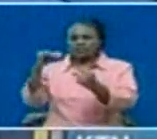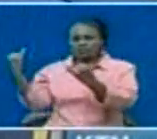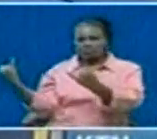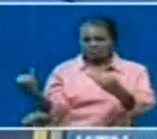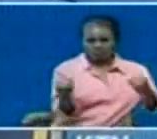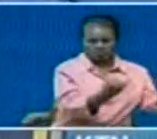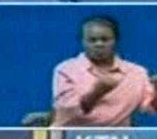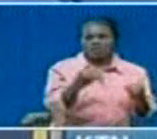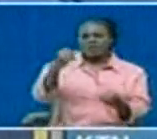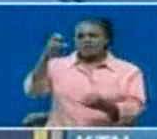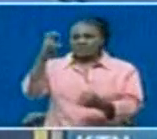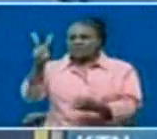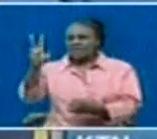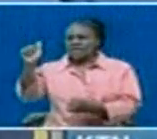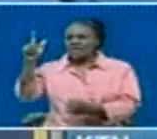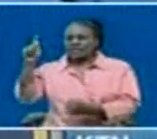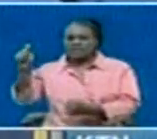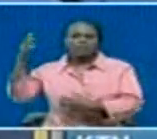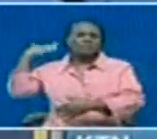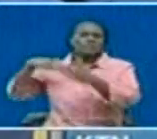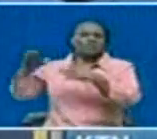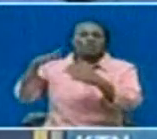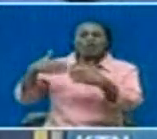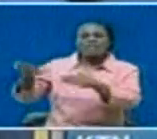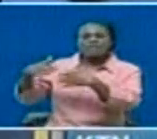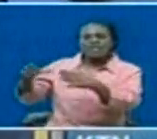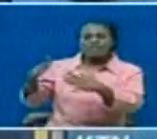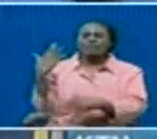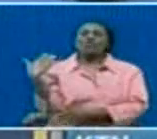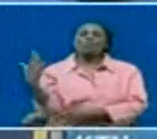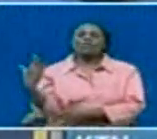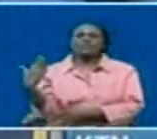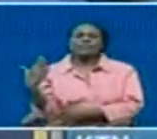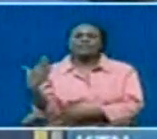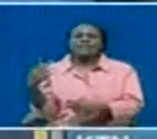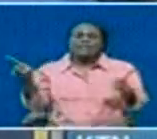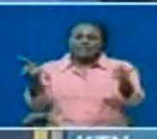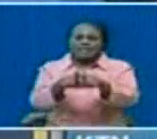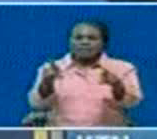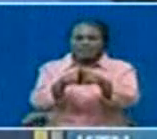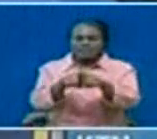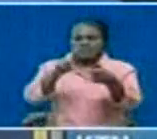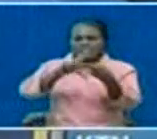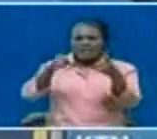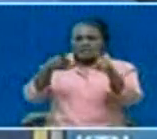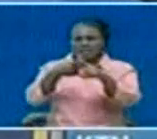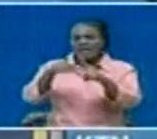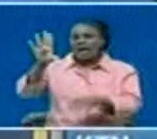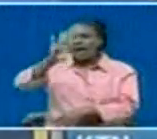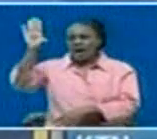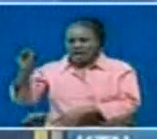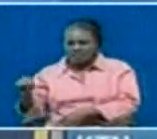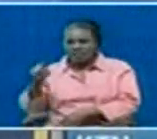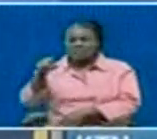introduction of the value-added tax on previously exempt goods. Razia Khan, who is the head of Standard Chartered Africa,